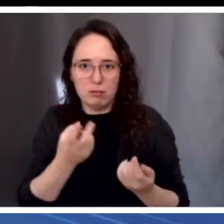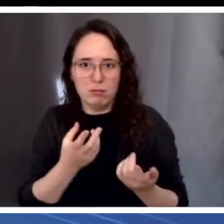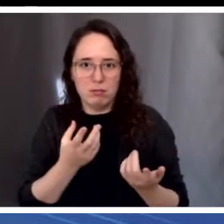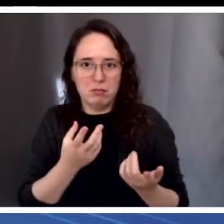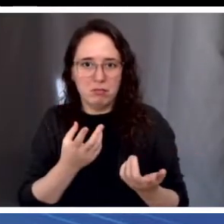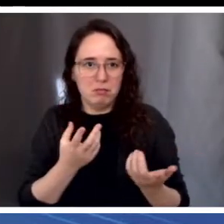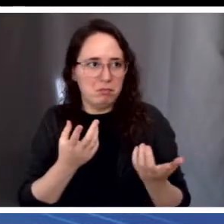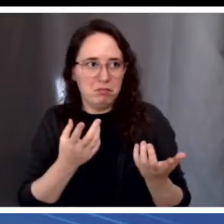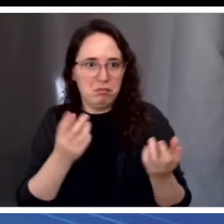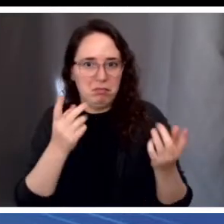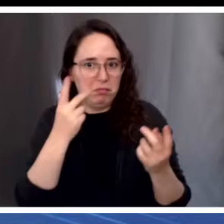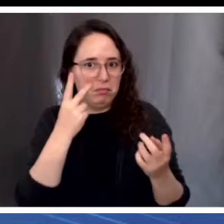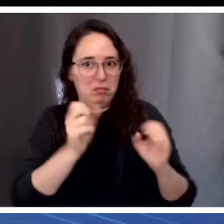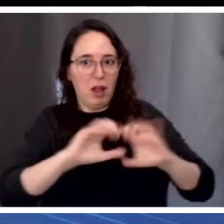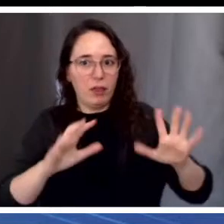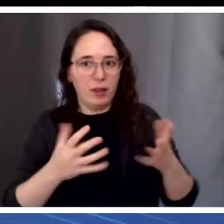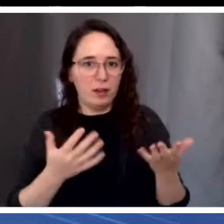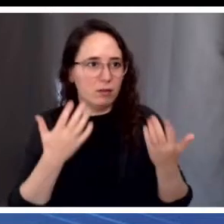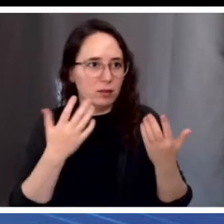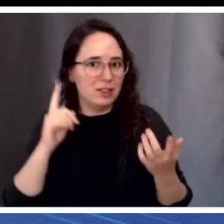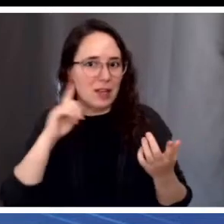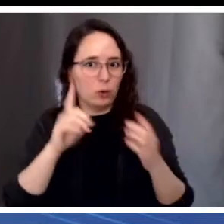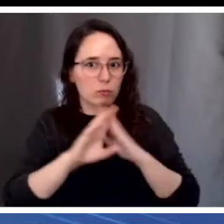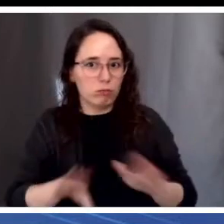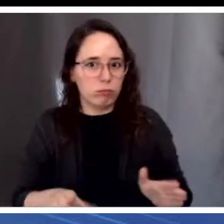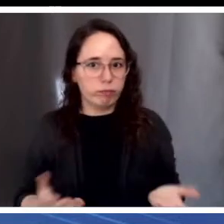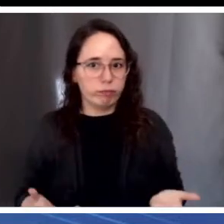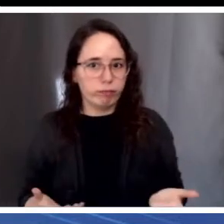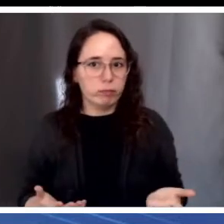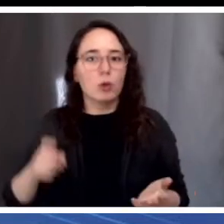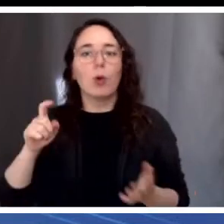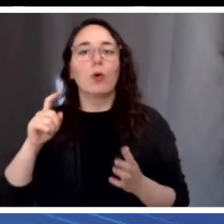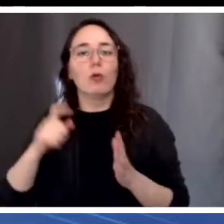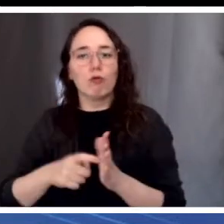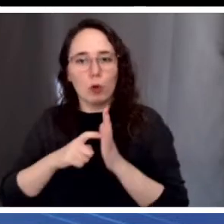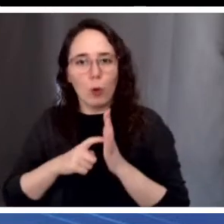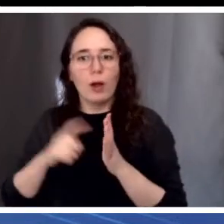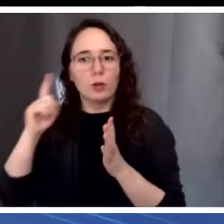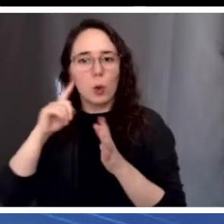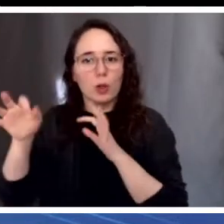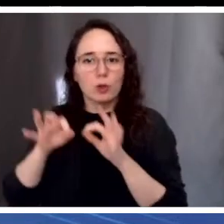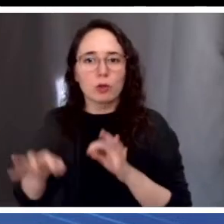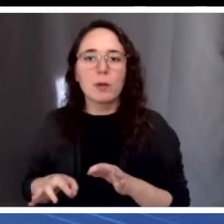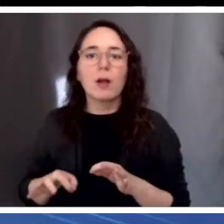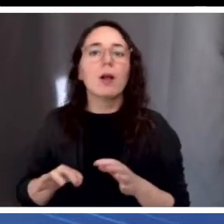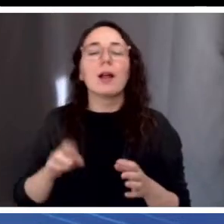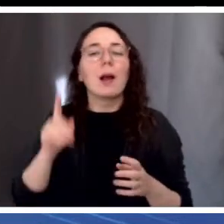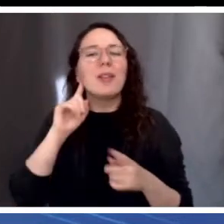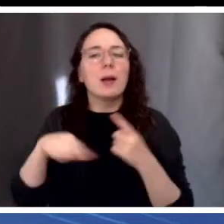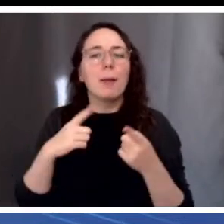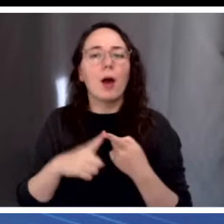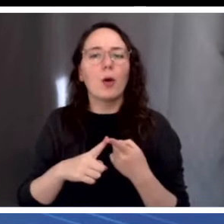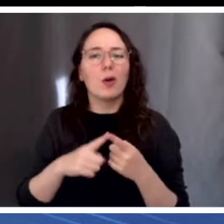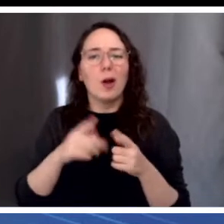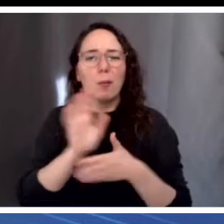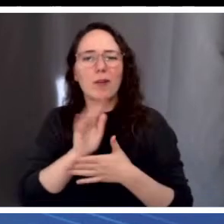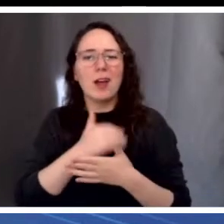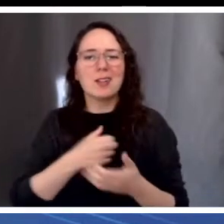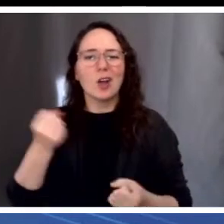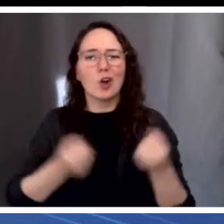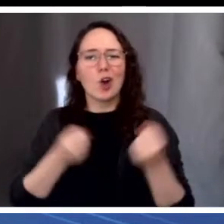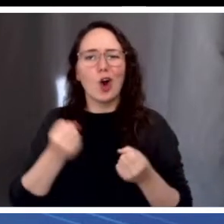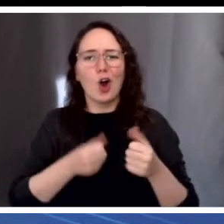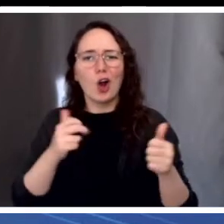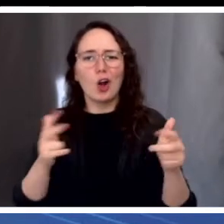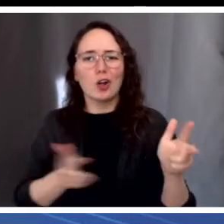I always like to think of, you know, something that's like a, like an action, like a car chase scene, right? Where there's usually very little dialogue